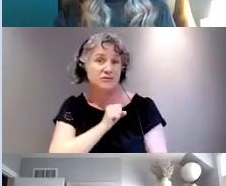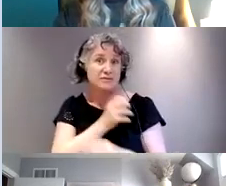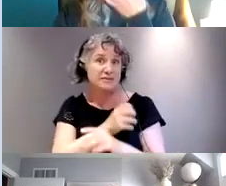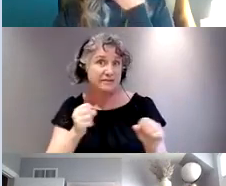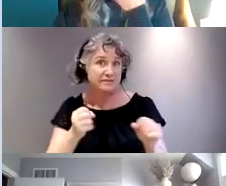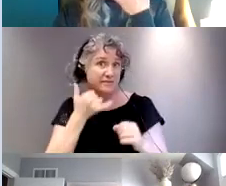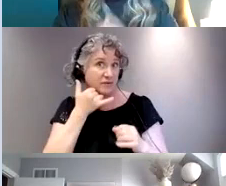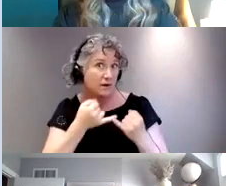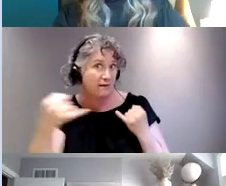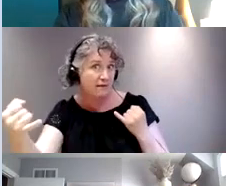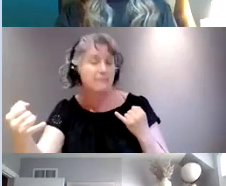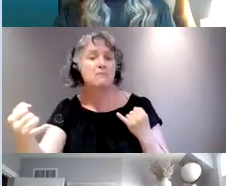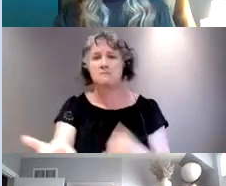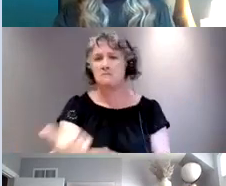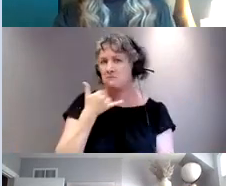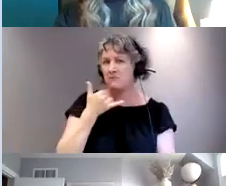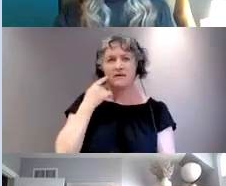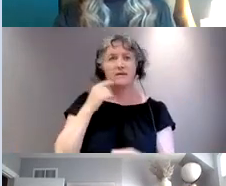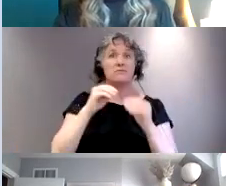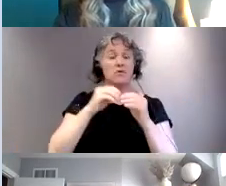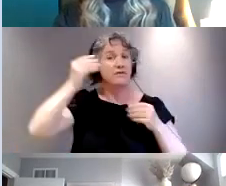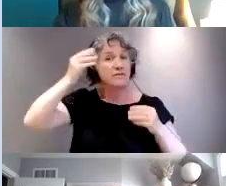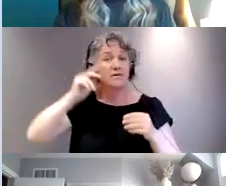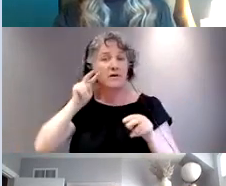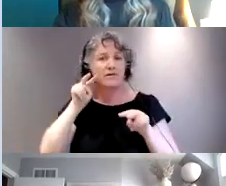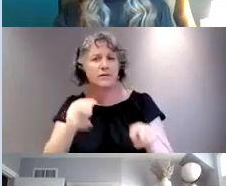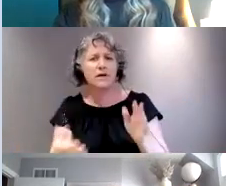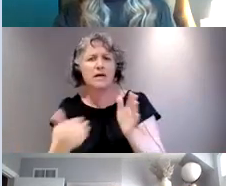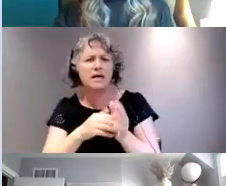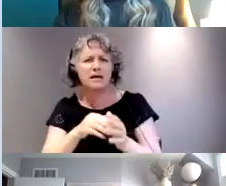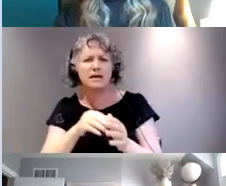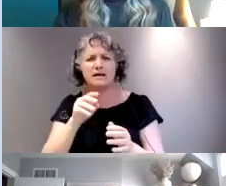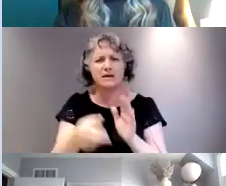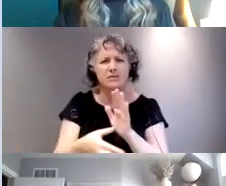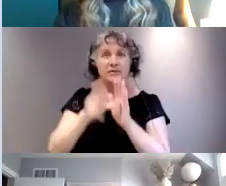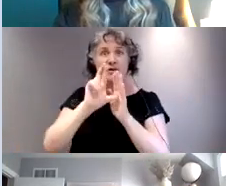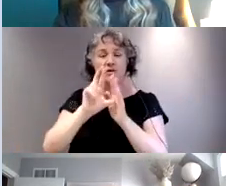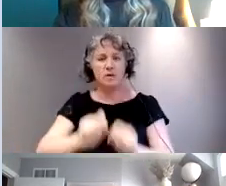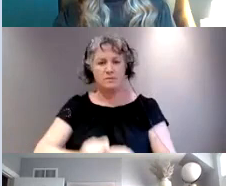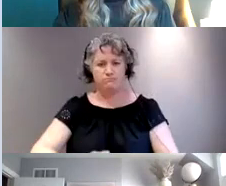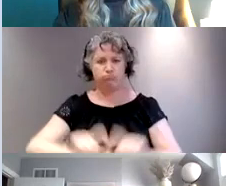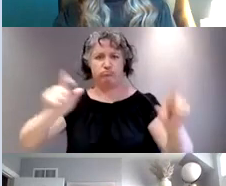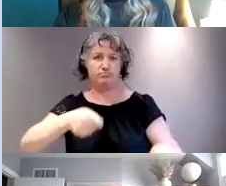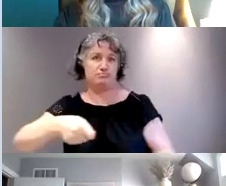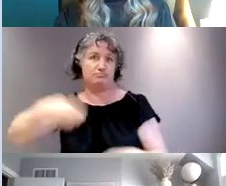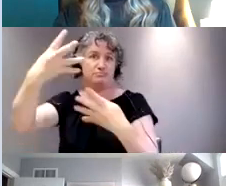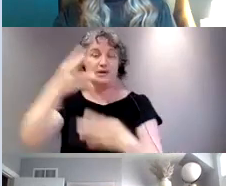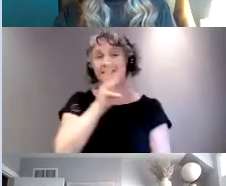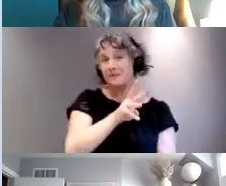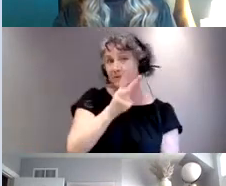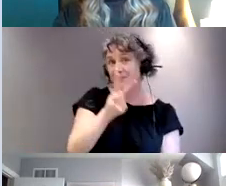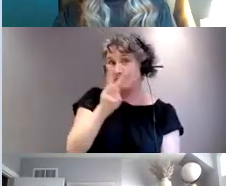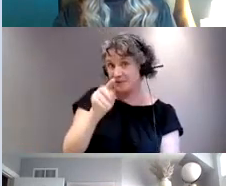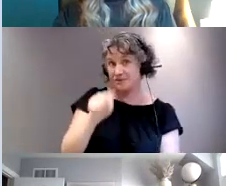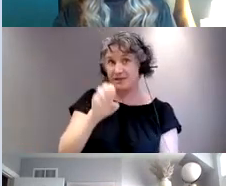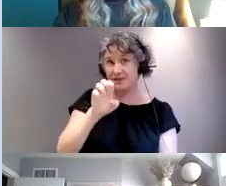for further information and to view this webinar in the next 48 hours, we'll have it uploaded for everybody at